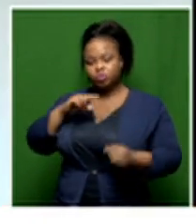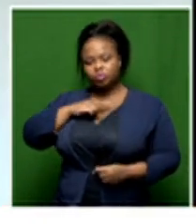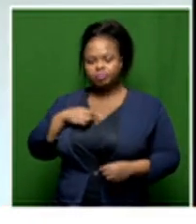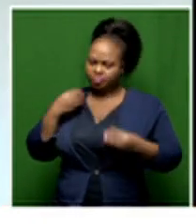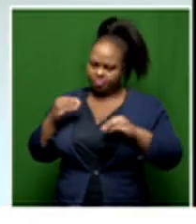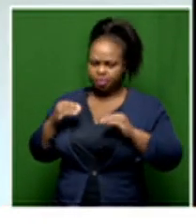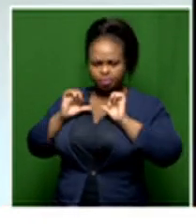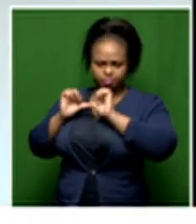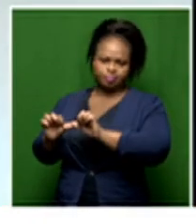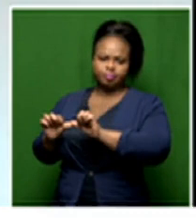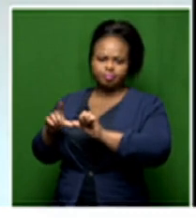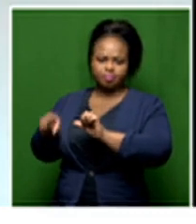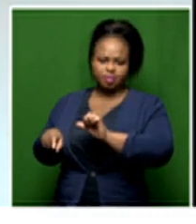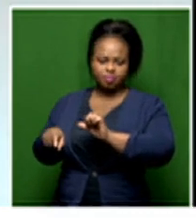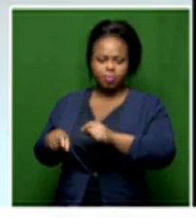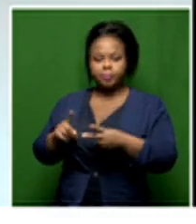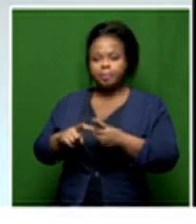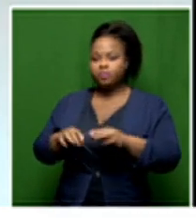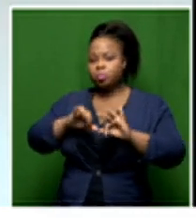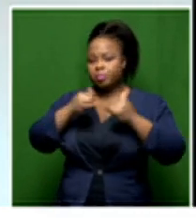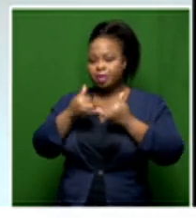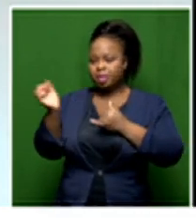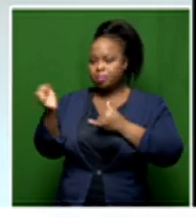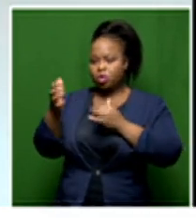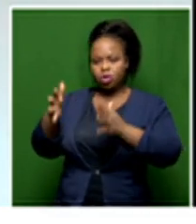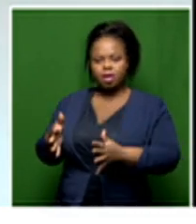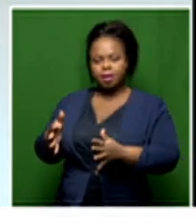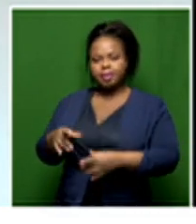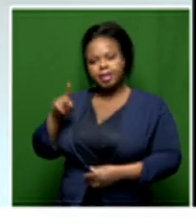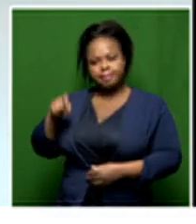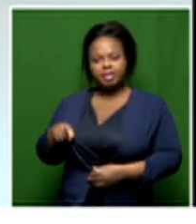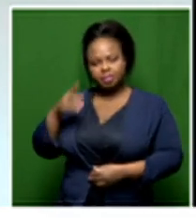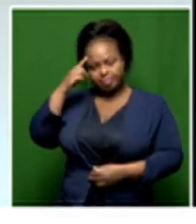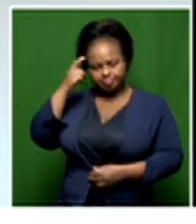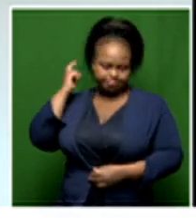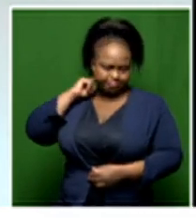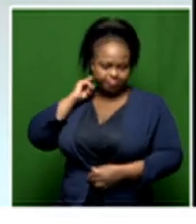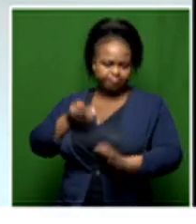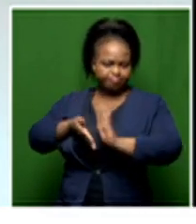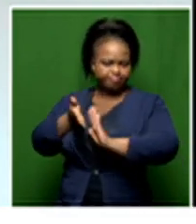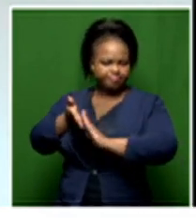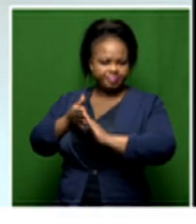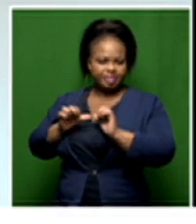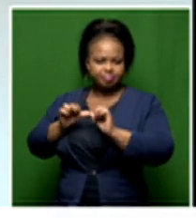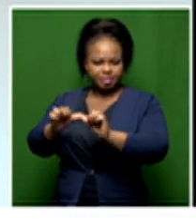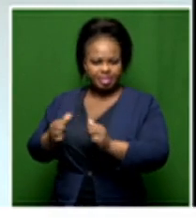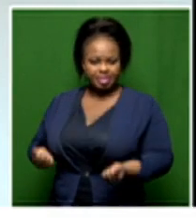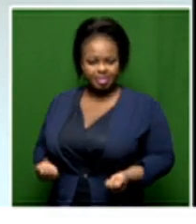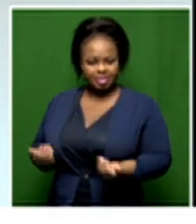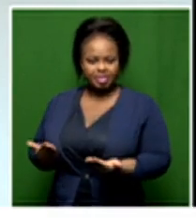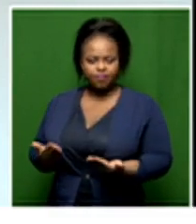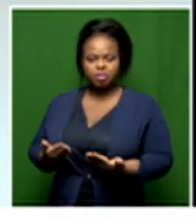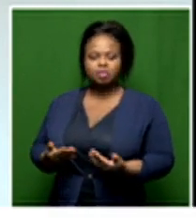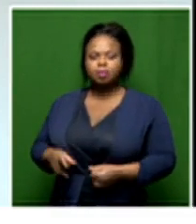to continue. So from an employer's point of view, they have to keep the business running in a service-oriented environment